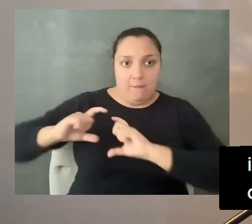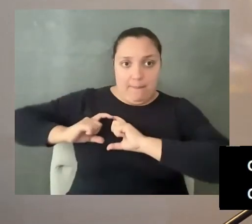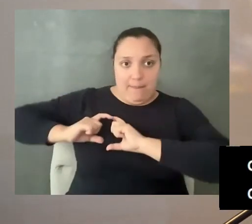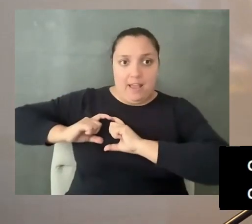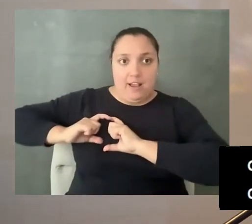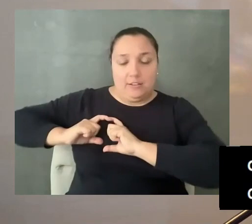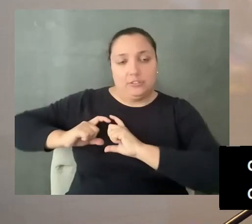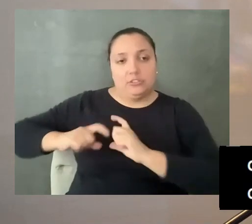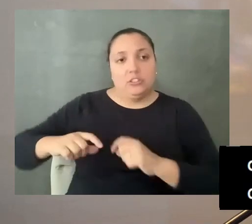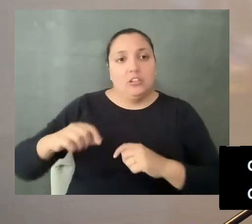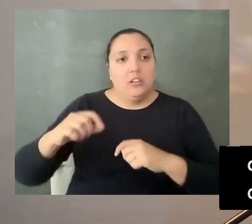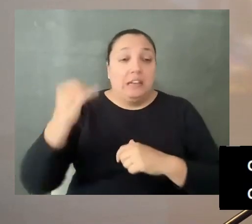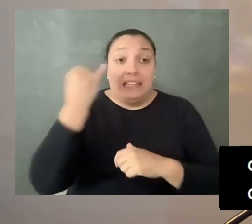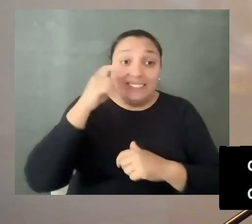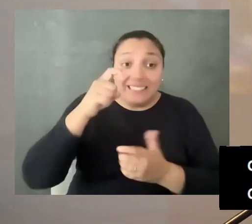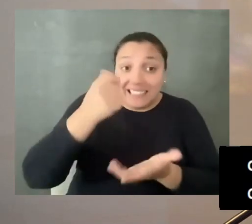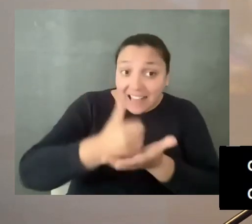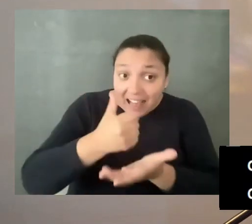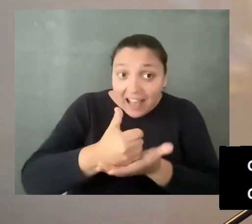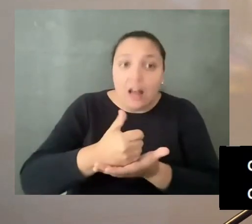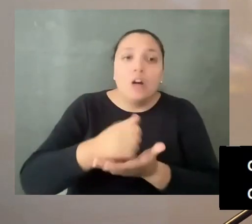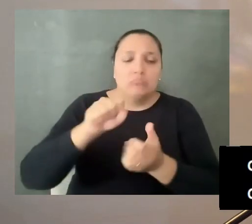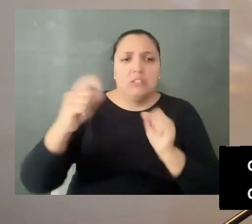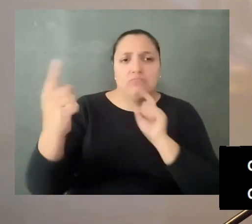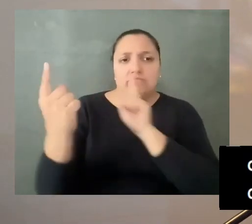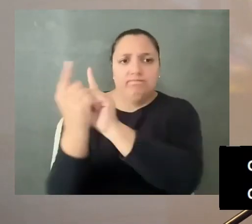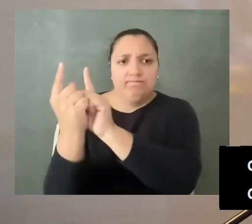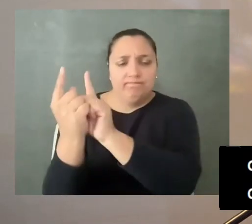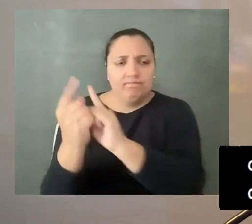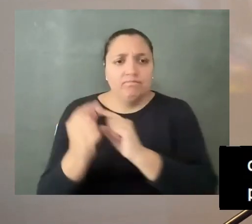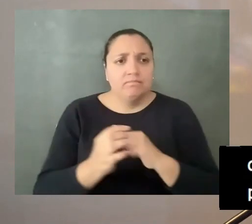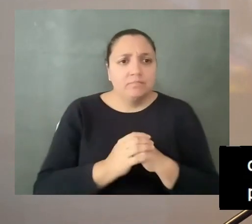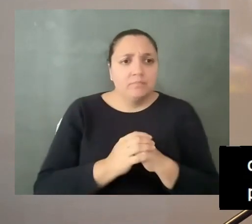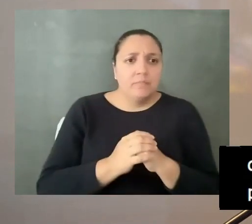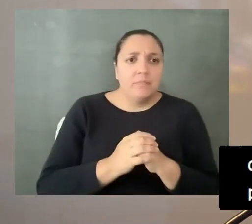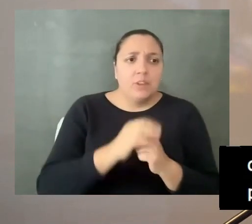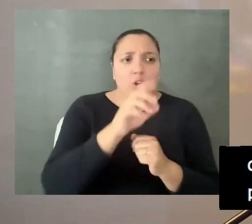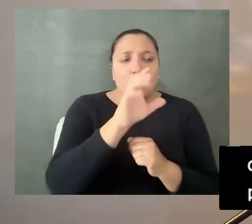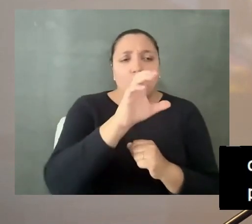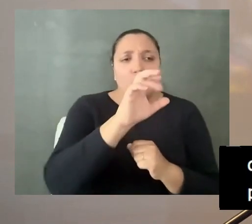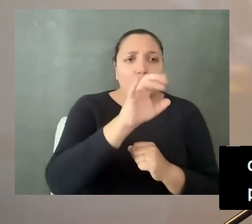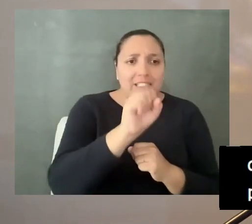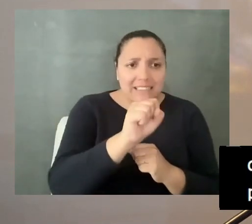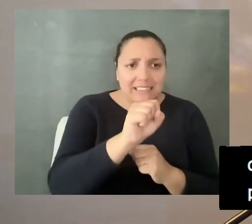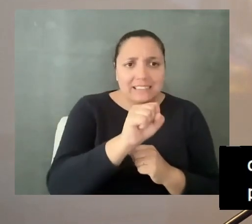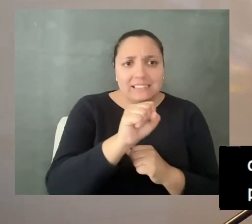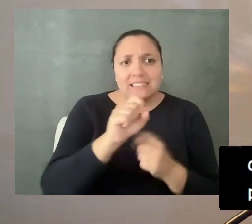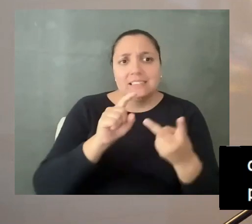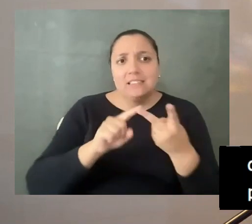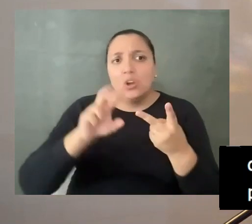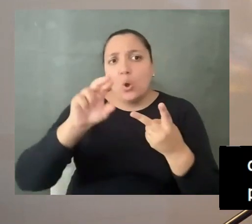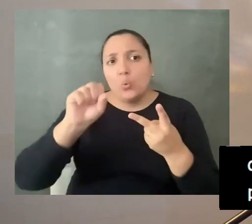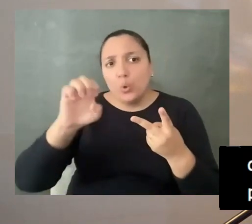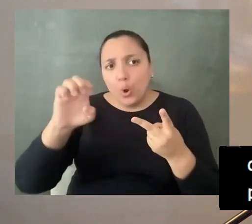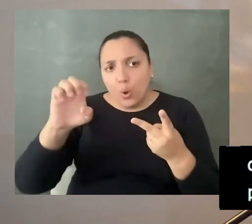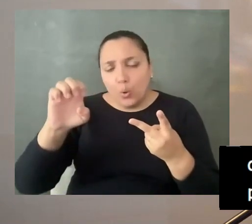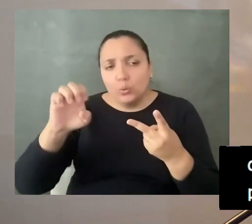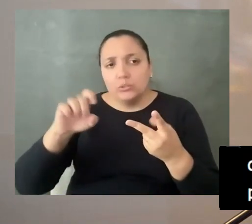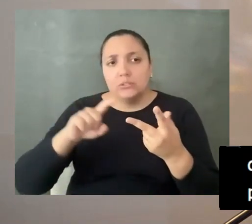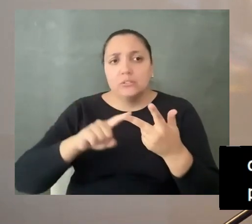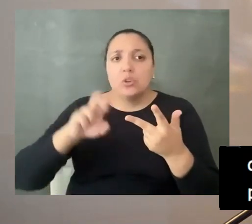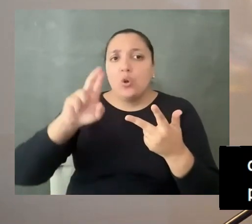for any kind of help or support that you need. But we have Kirsten Eiler, Rose Anello, Richie